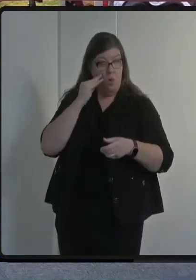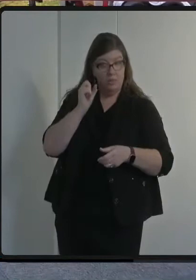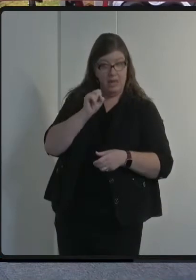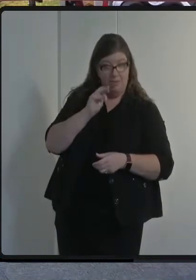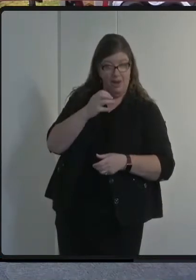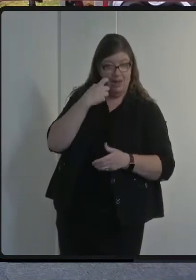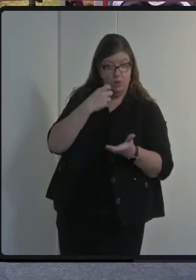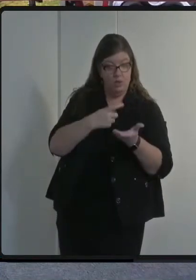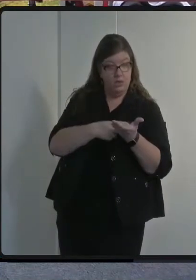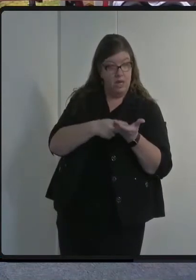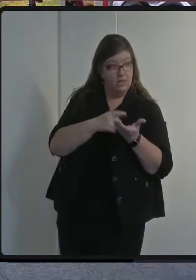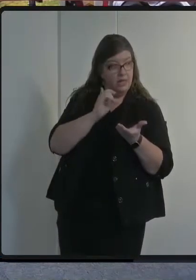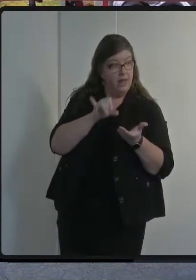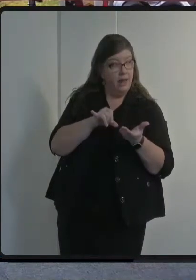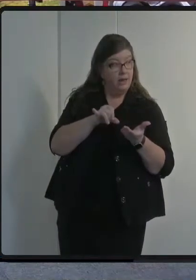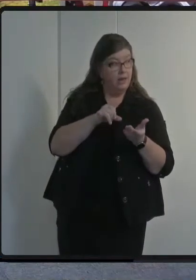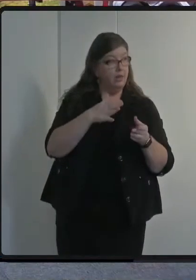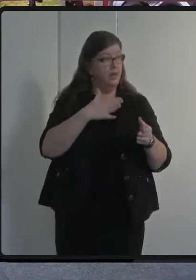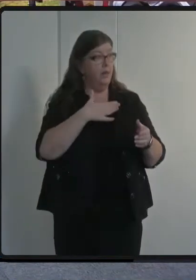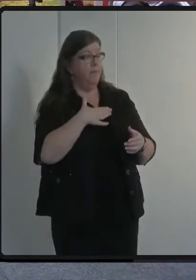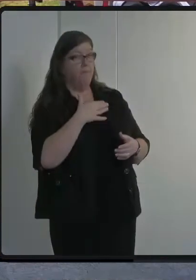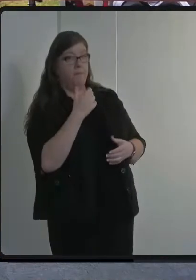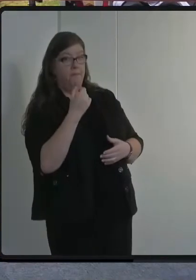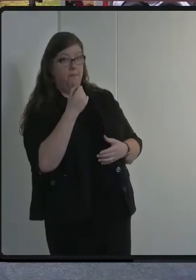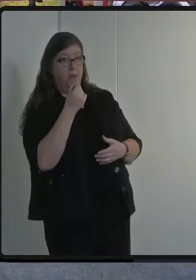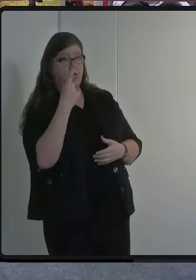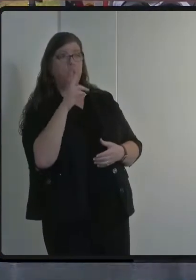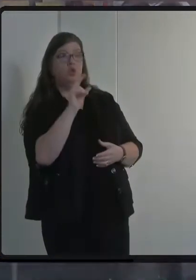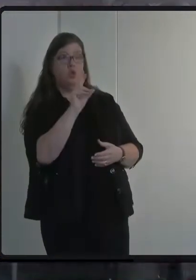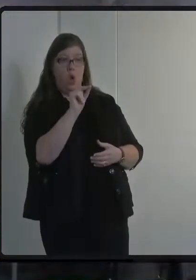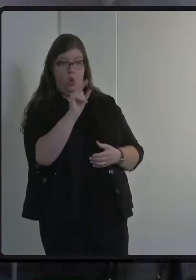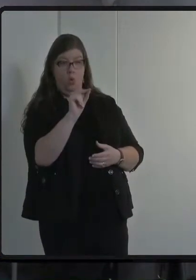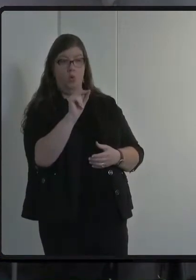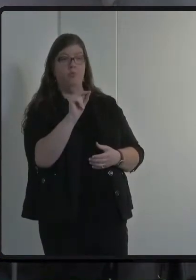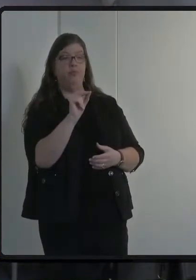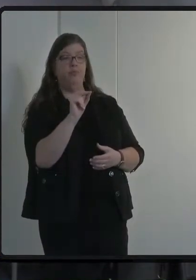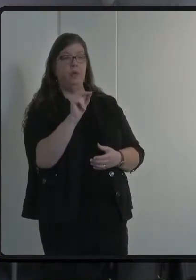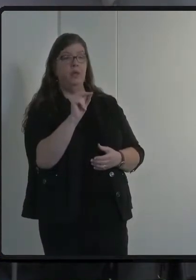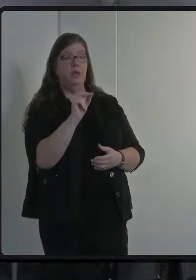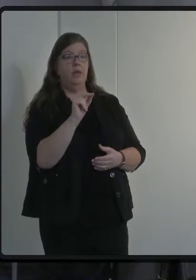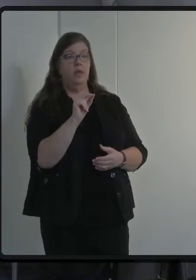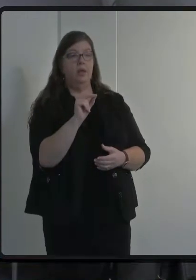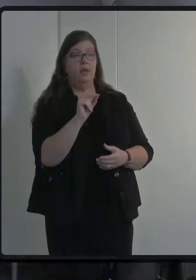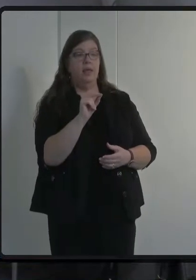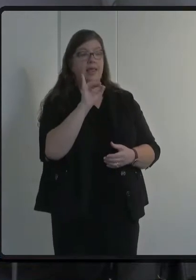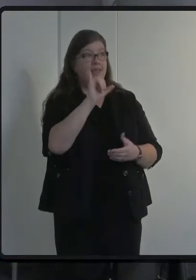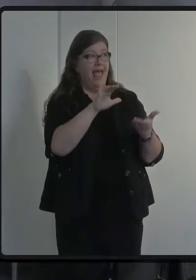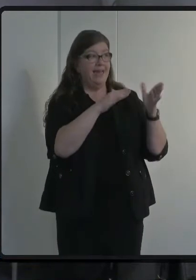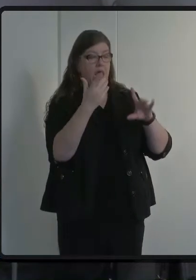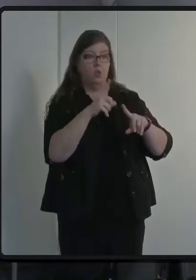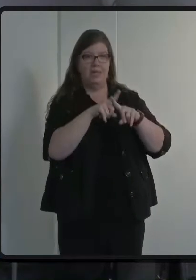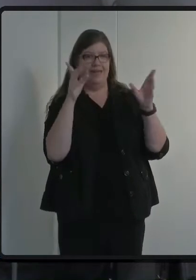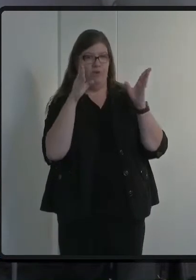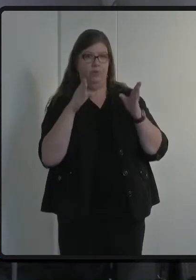just discussing? My understanding is no, this death was a